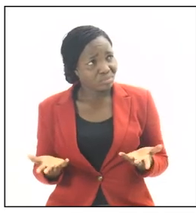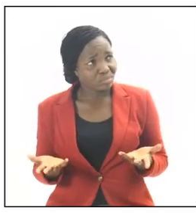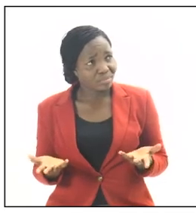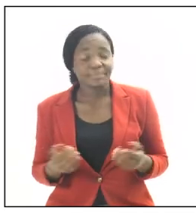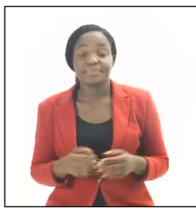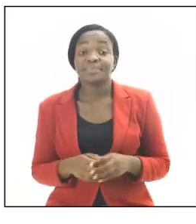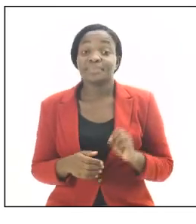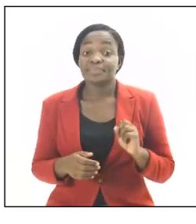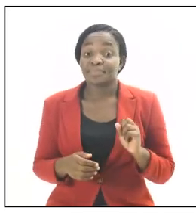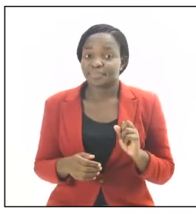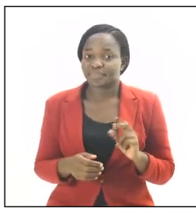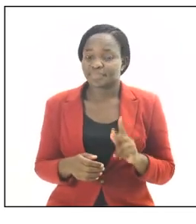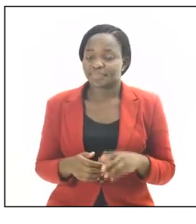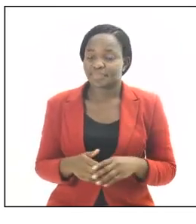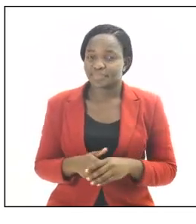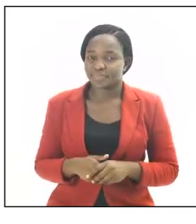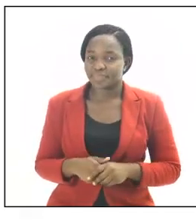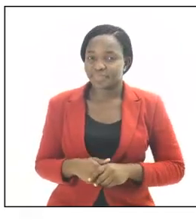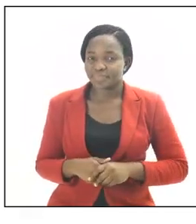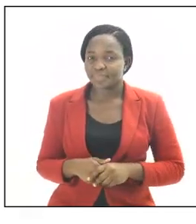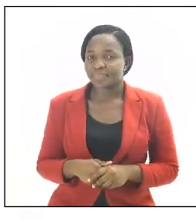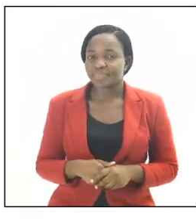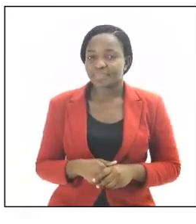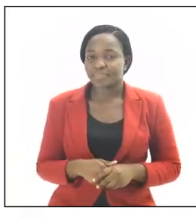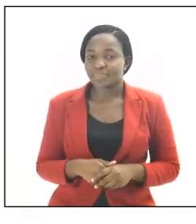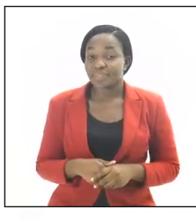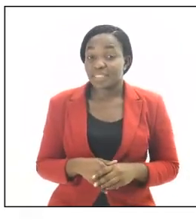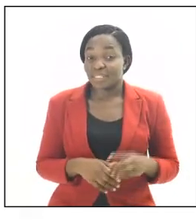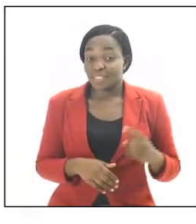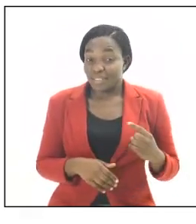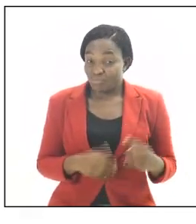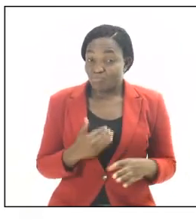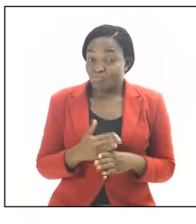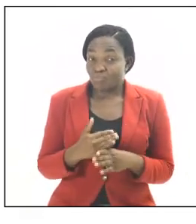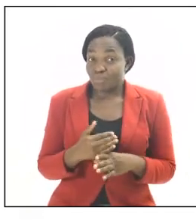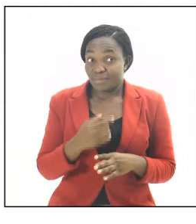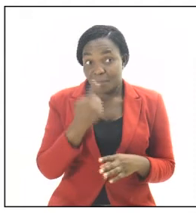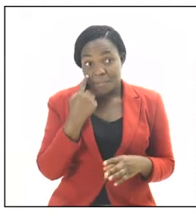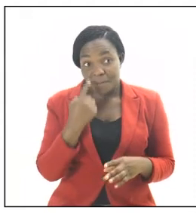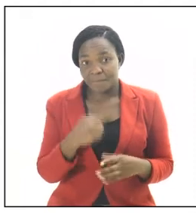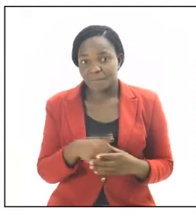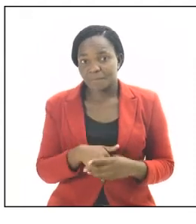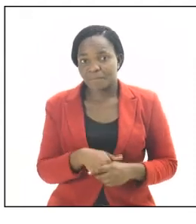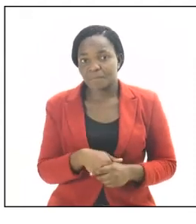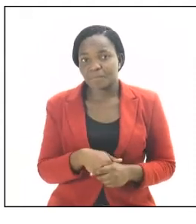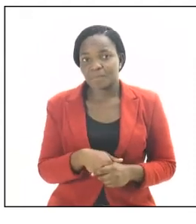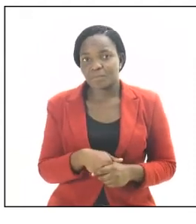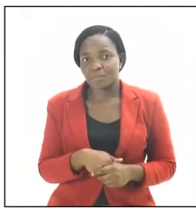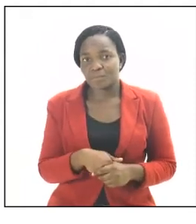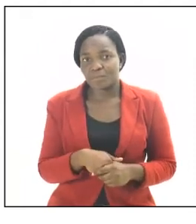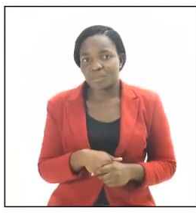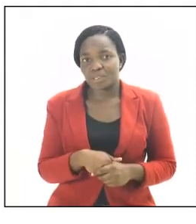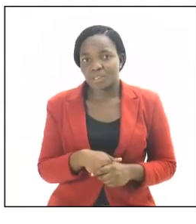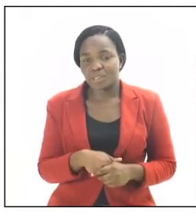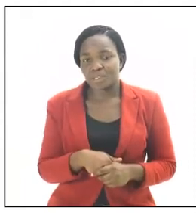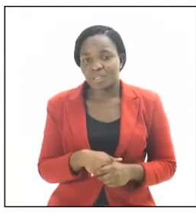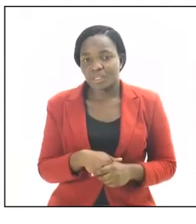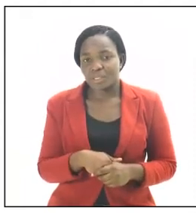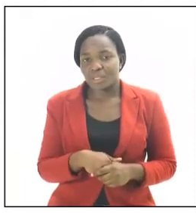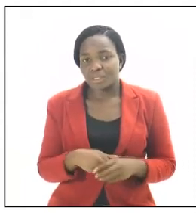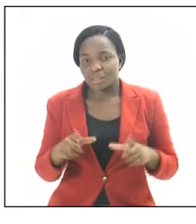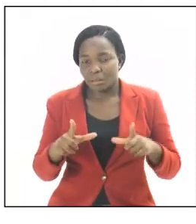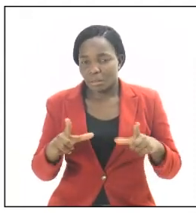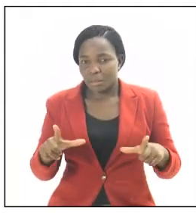But with a bit of logic, you can work out. Look here. The length of the rectangle is